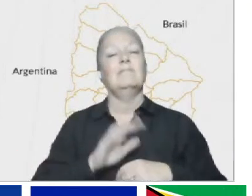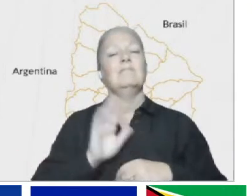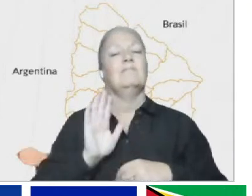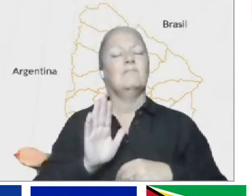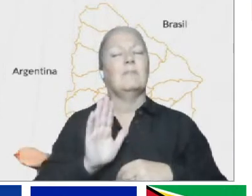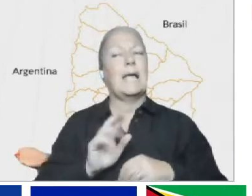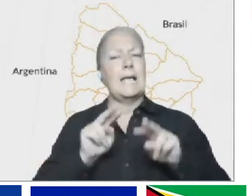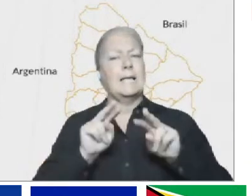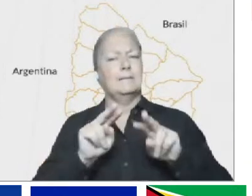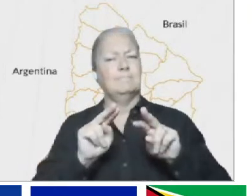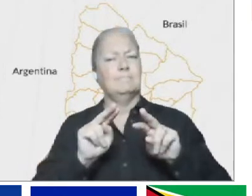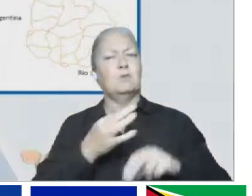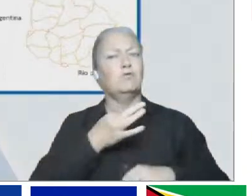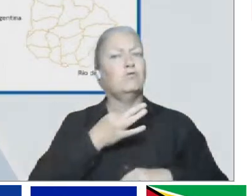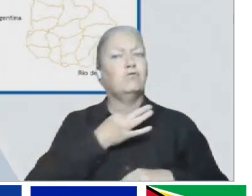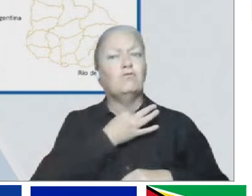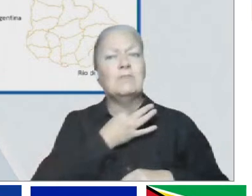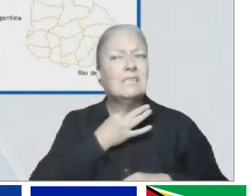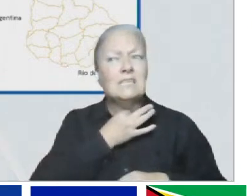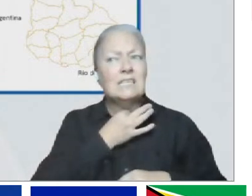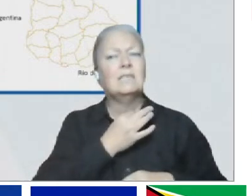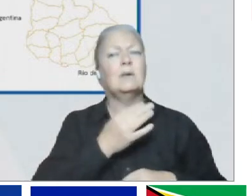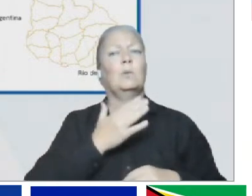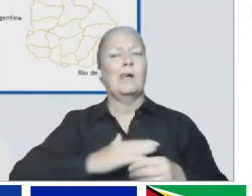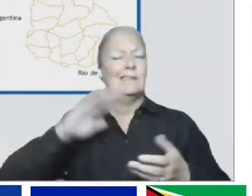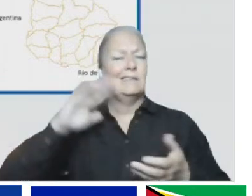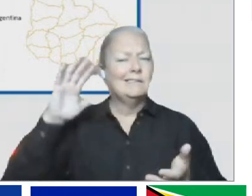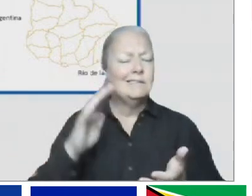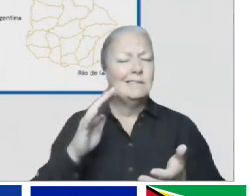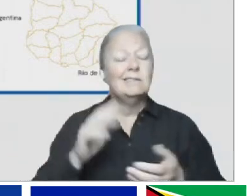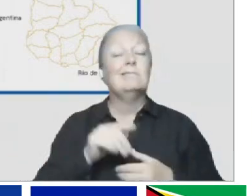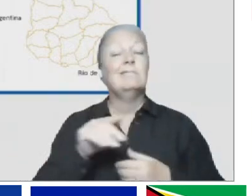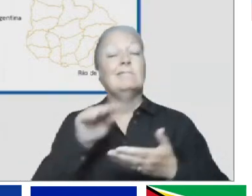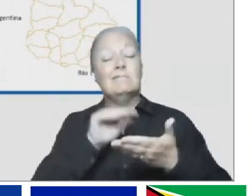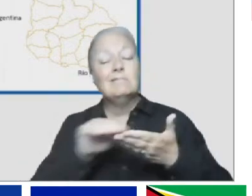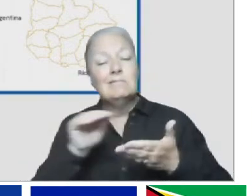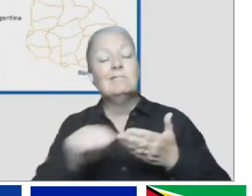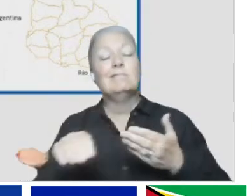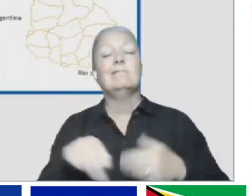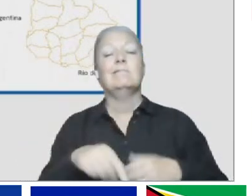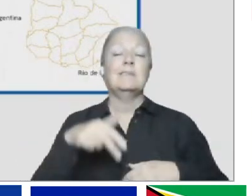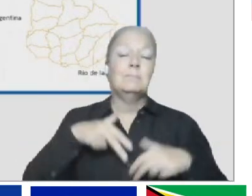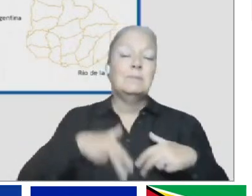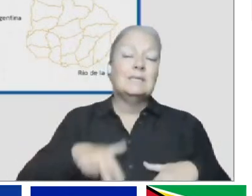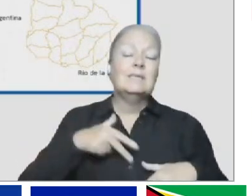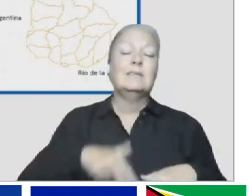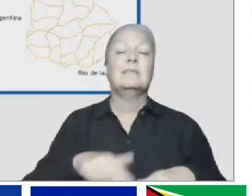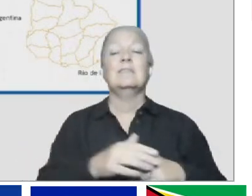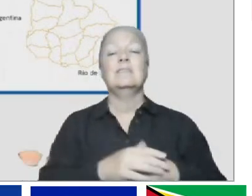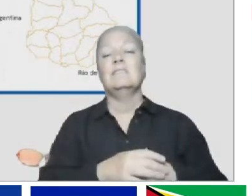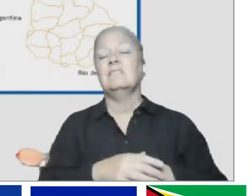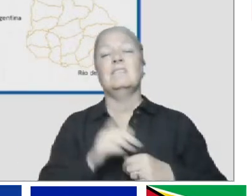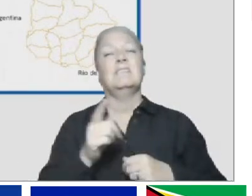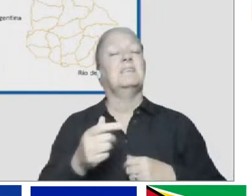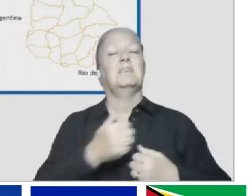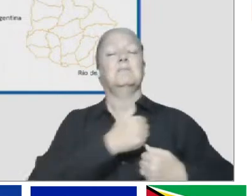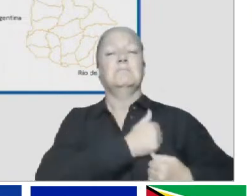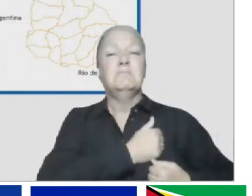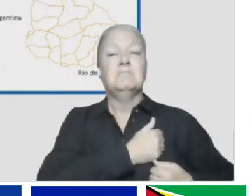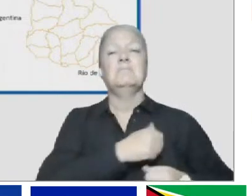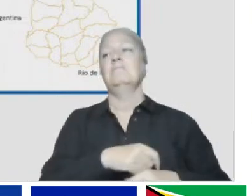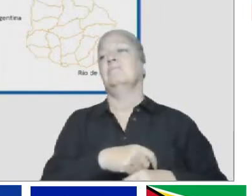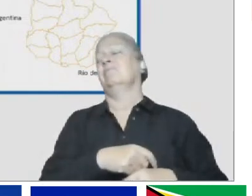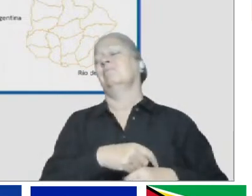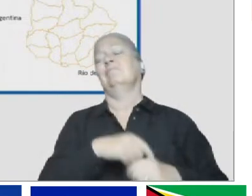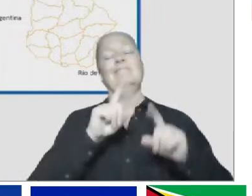the under-secretariats and ministers of Interior, Defense, Energy, Industry, Mining,